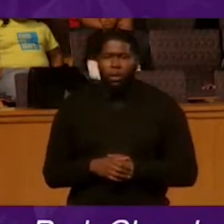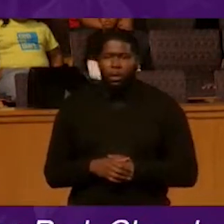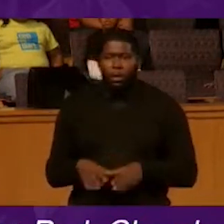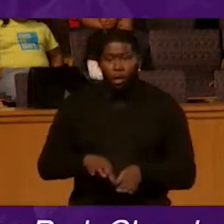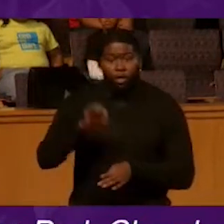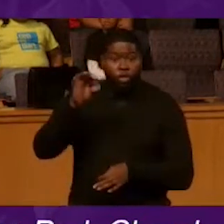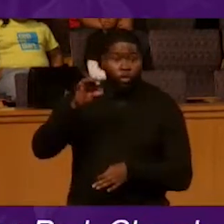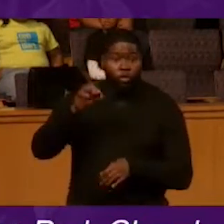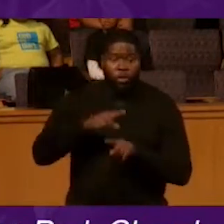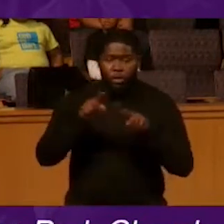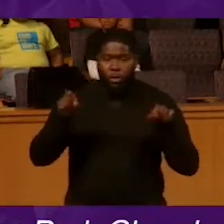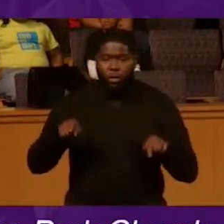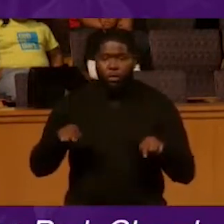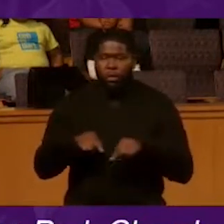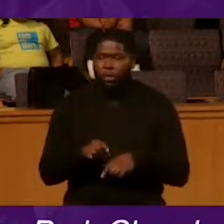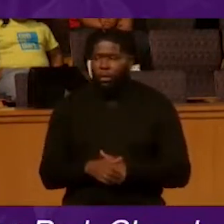card.